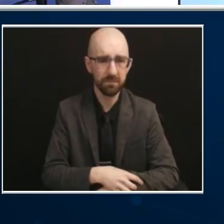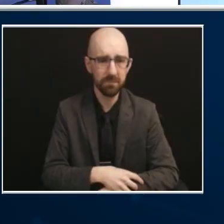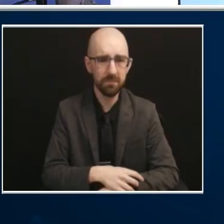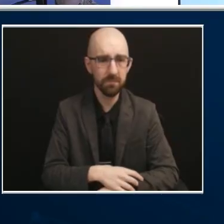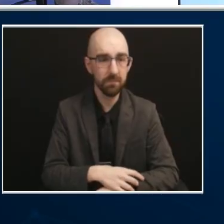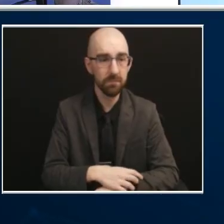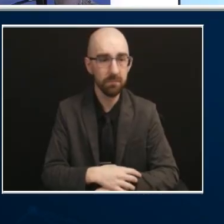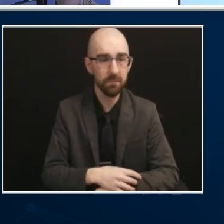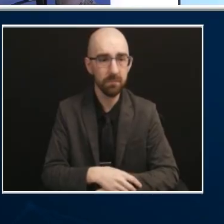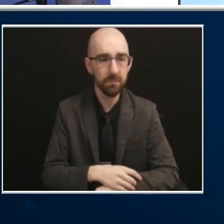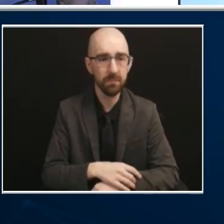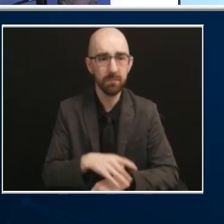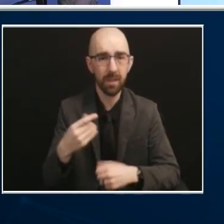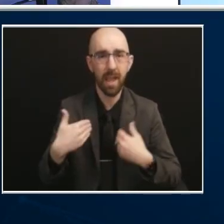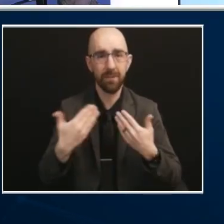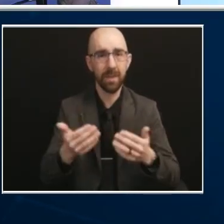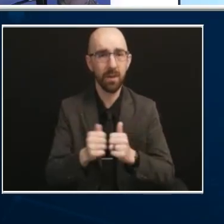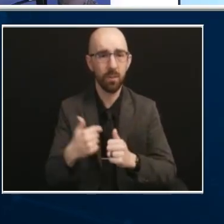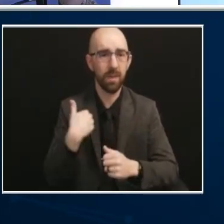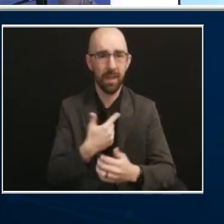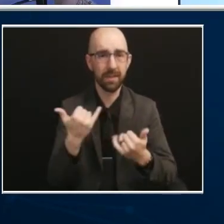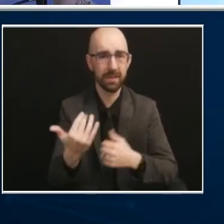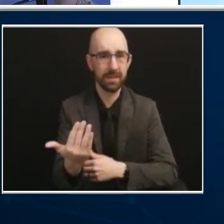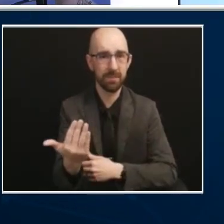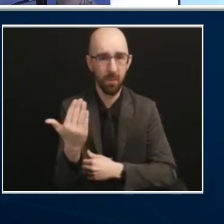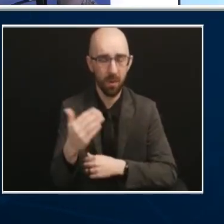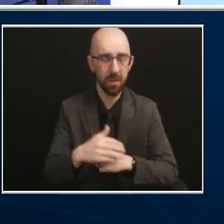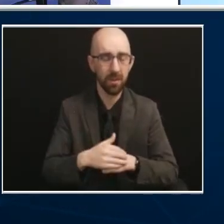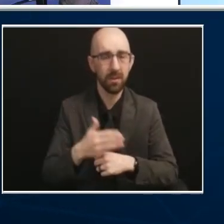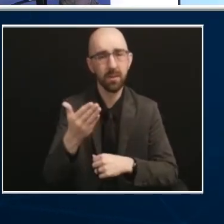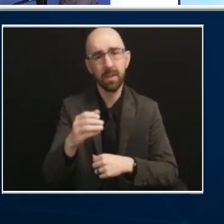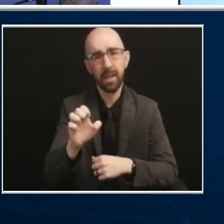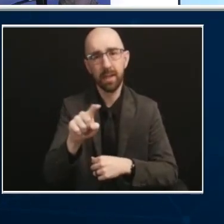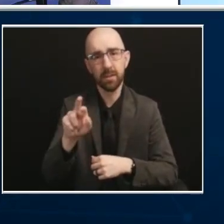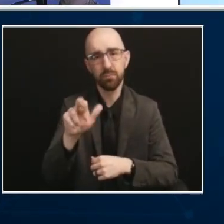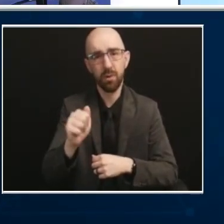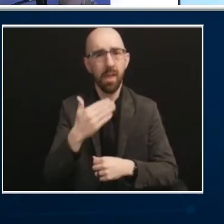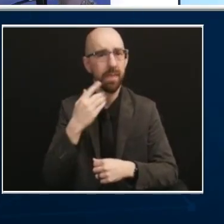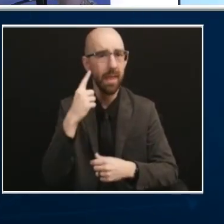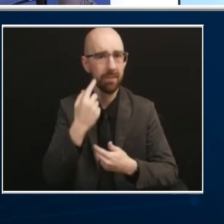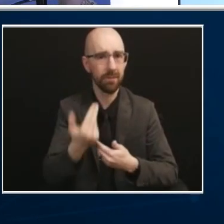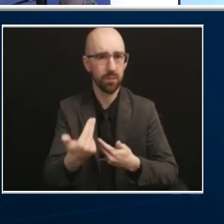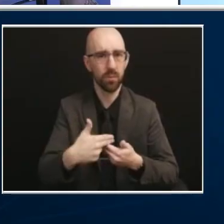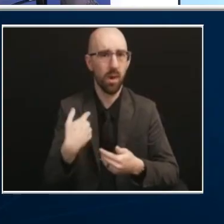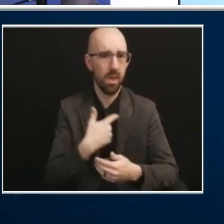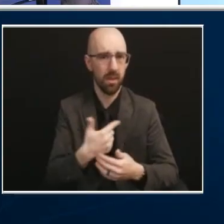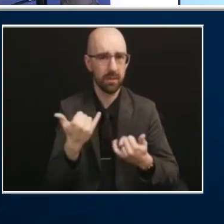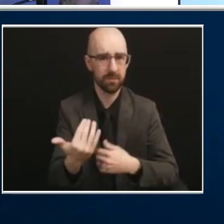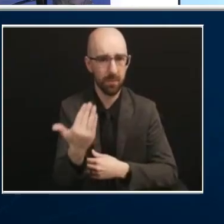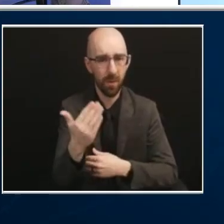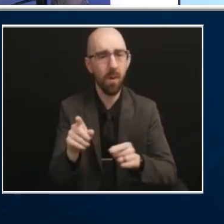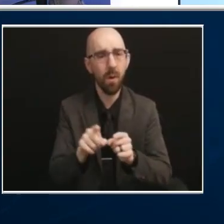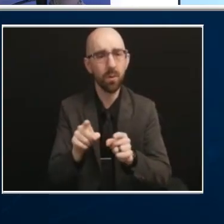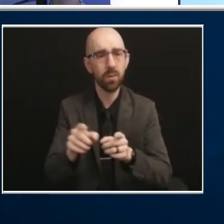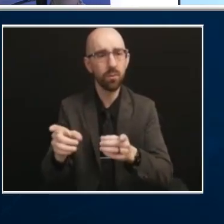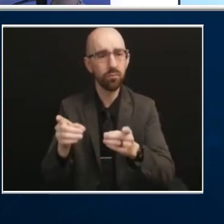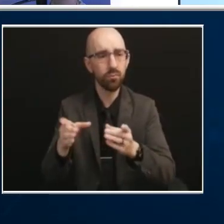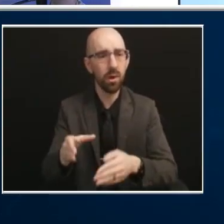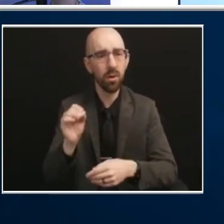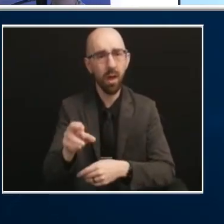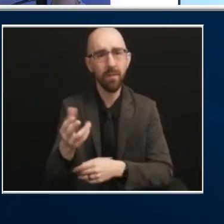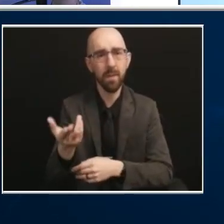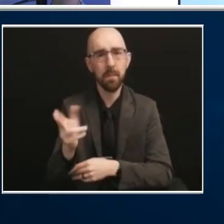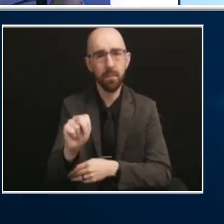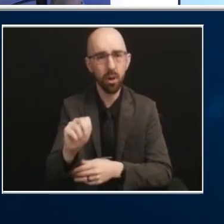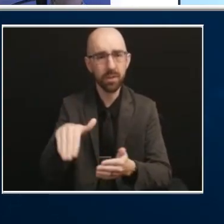Ezra here with us this morning. Ezra, thank you for taking the time to join us, along with the director of the Burn Center, Dr. Julia